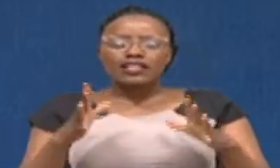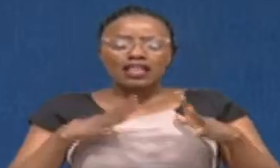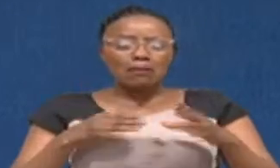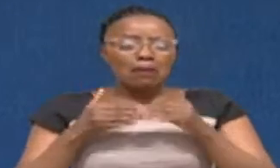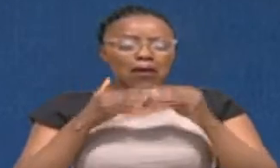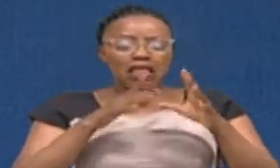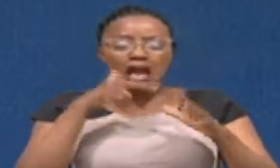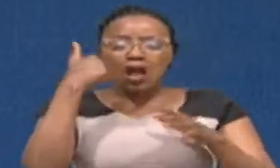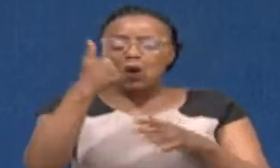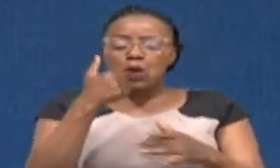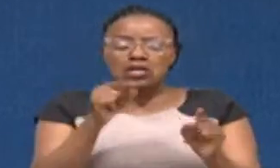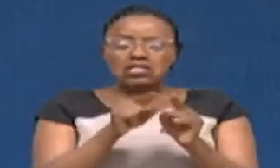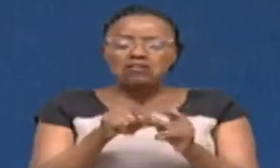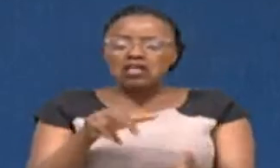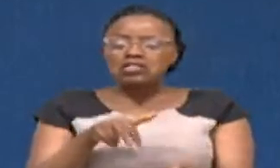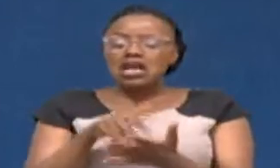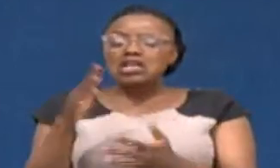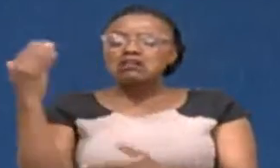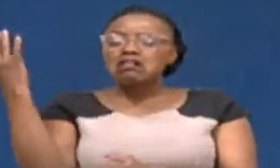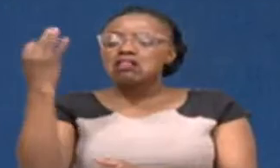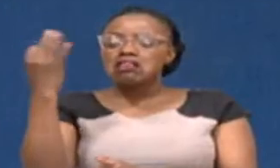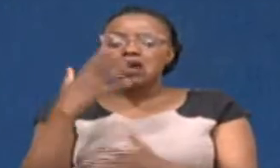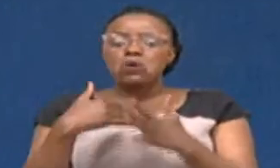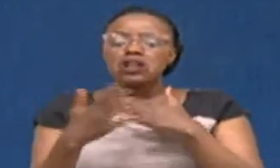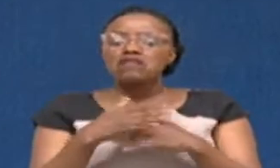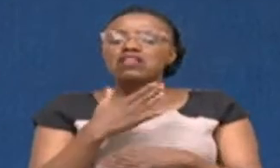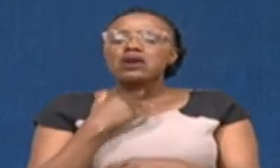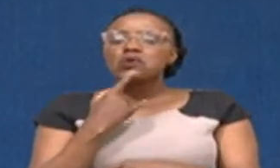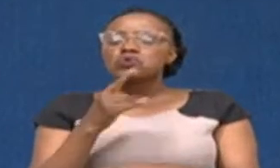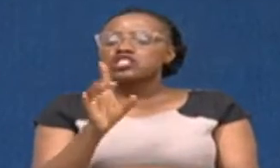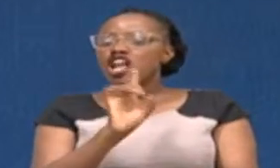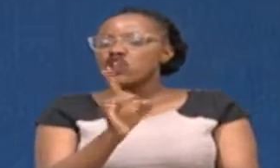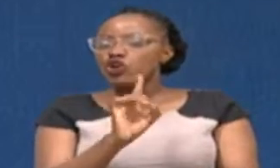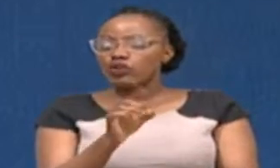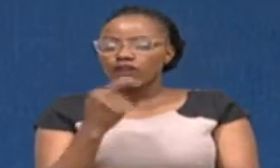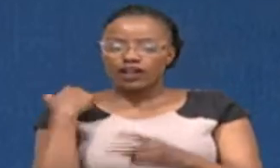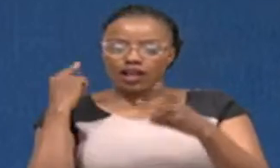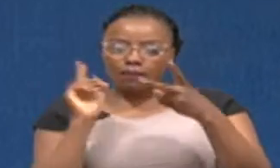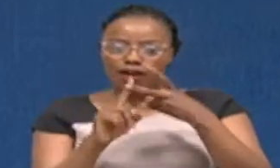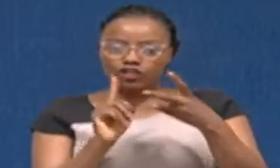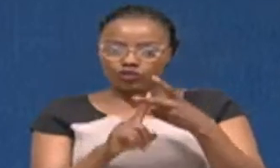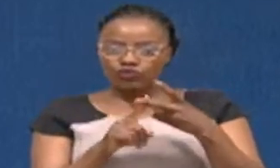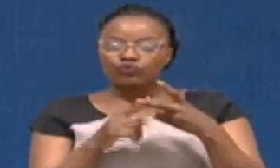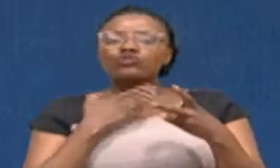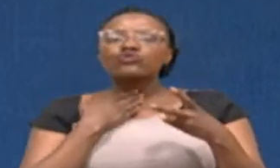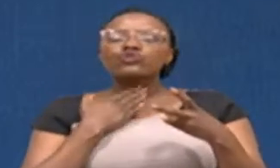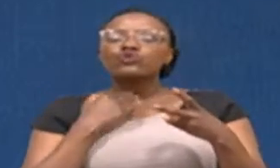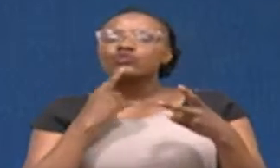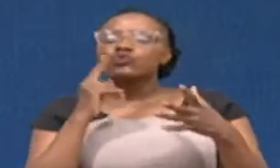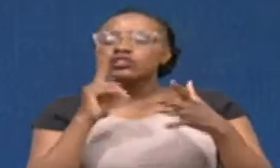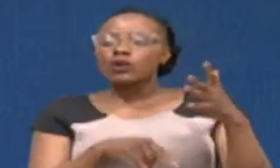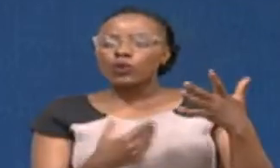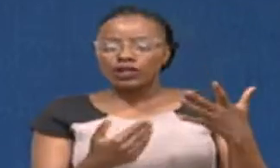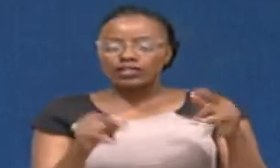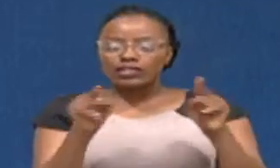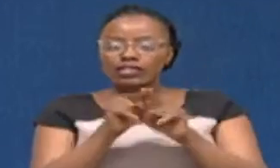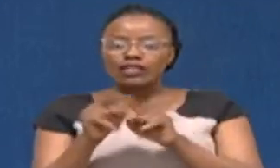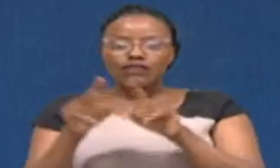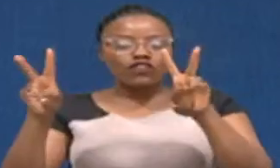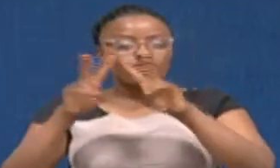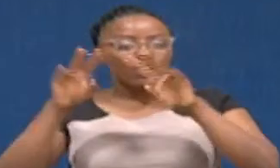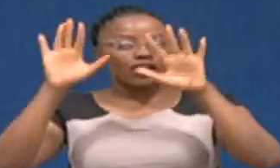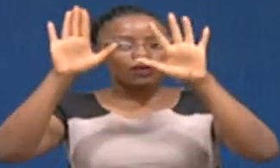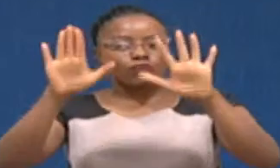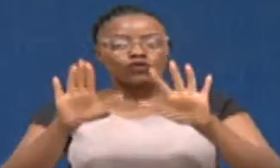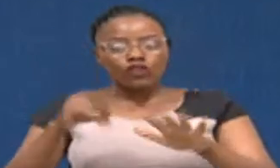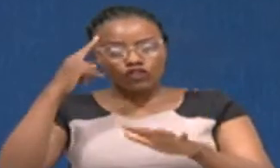leaders who are standing on platforms and saying what they want to say. Okay. Two, I would like to say that it is very important